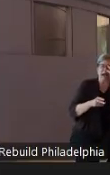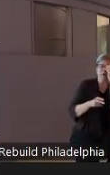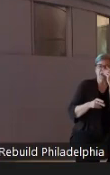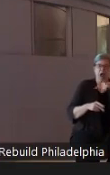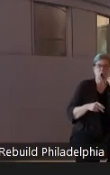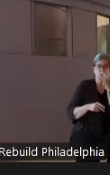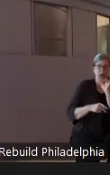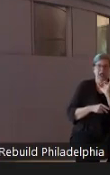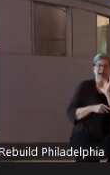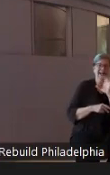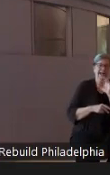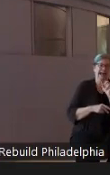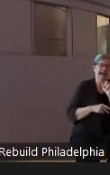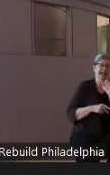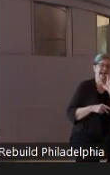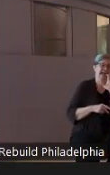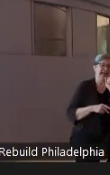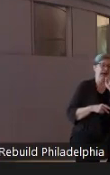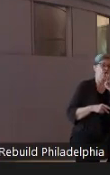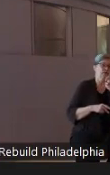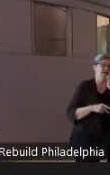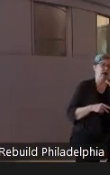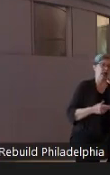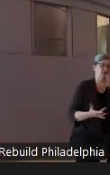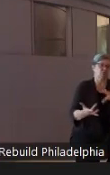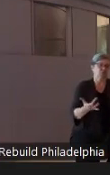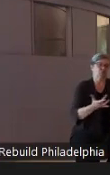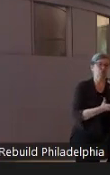like a carousel. So we've kept all those things in mind.